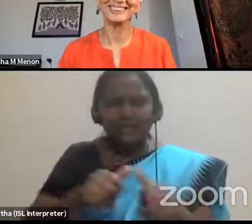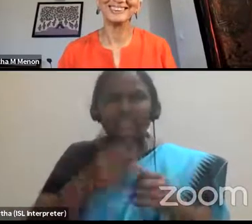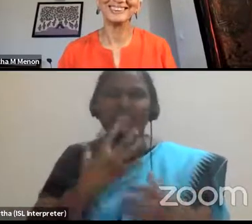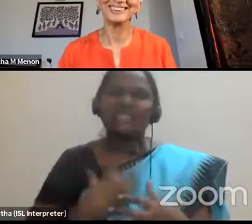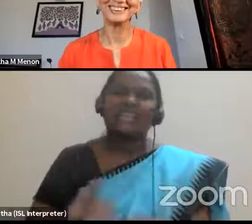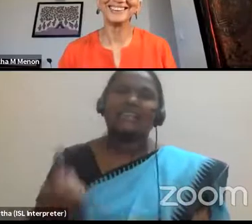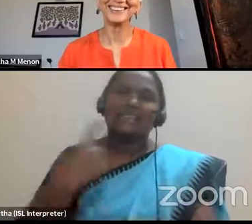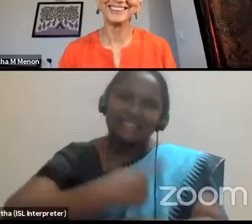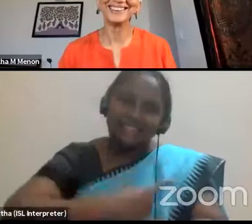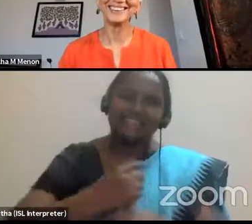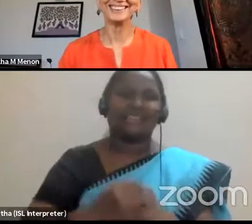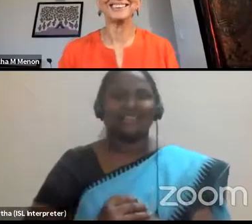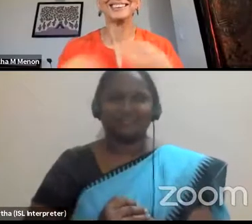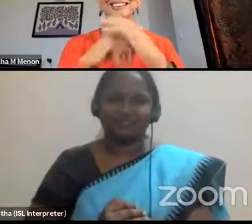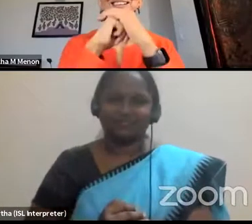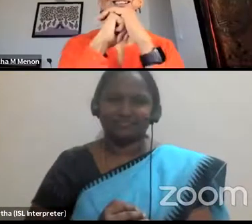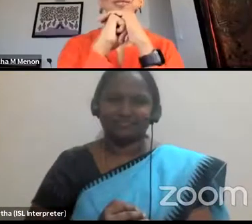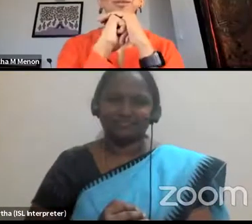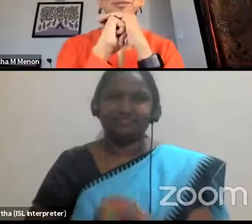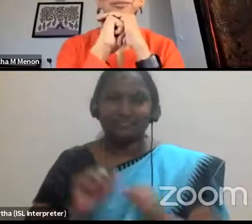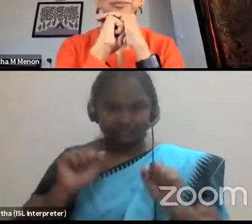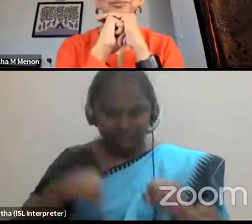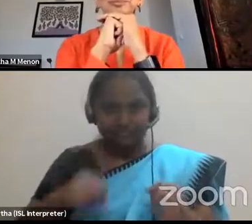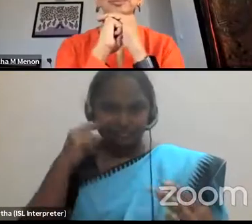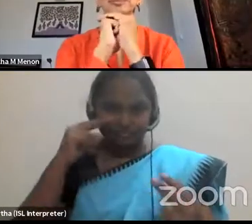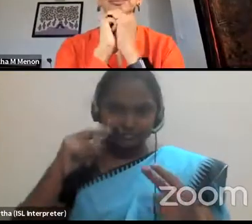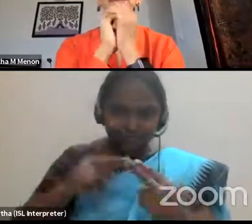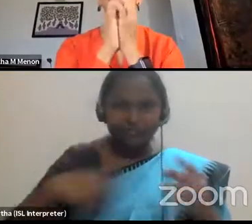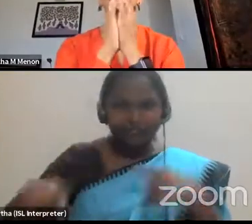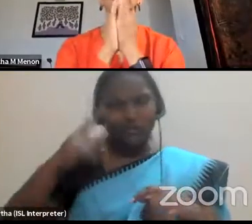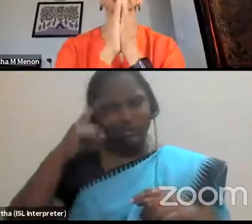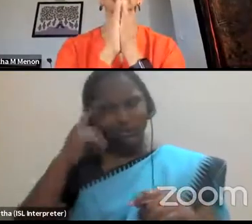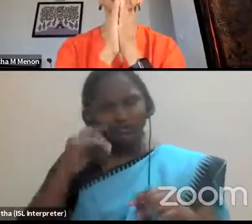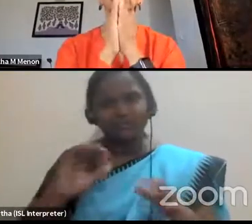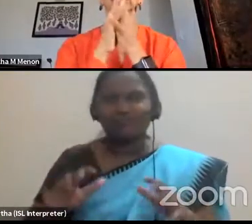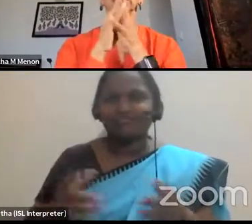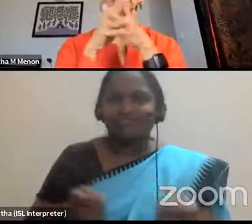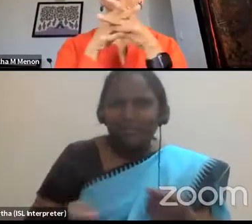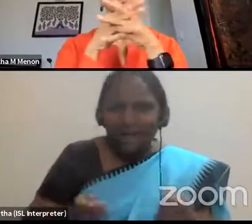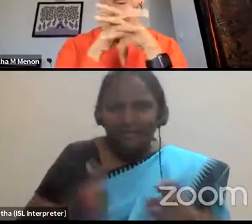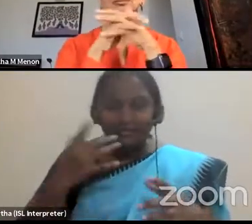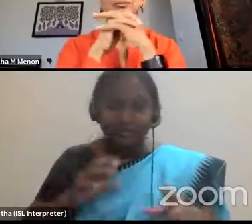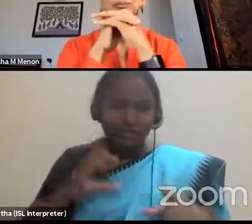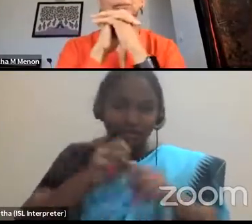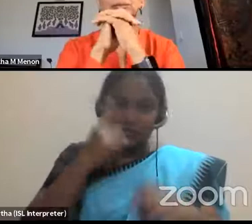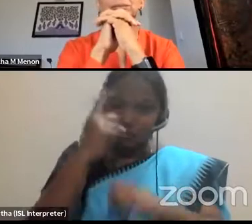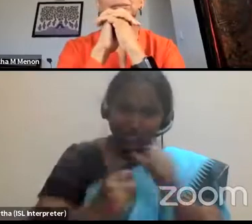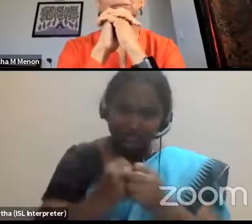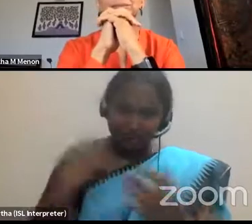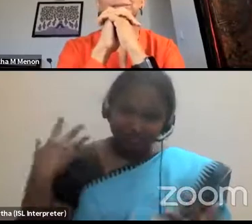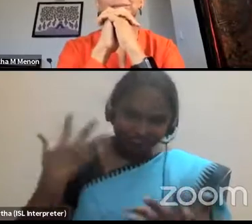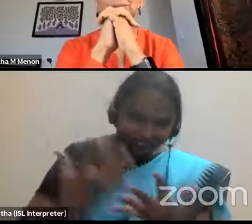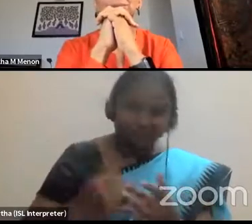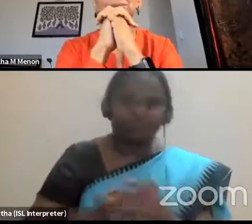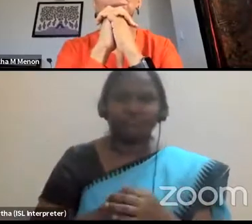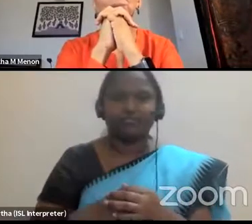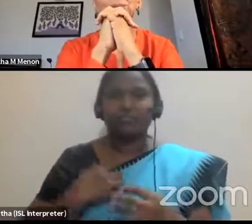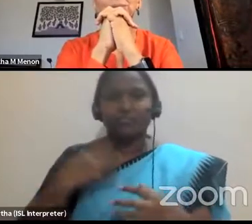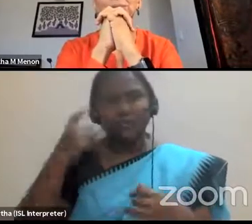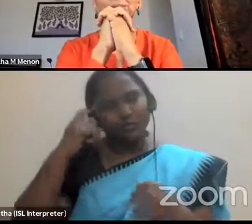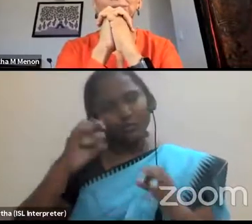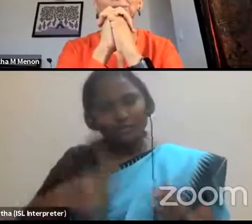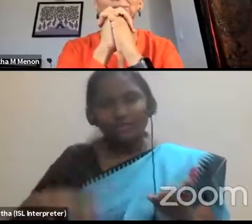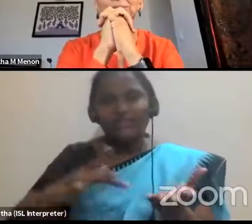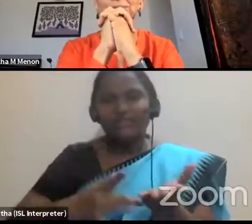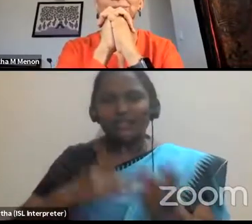day. Yes, looking at what we've also managed to achieve in the last 1 year, I'm sure technology